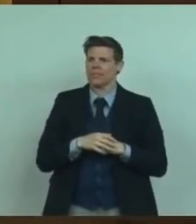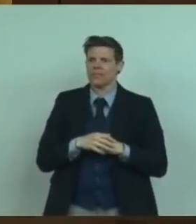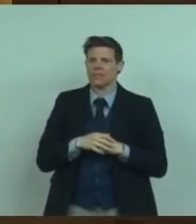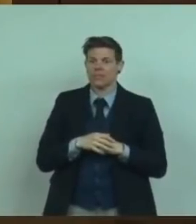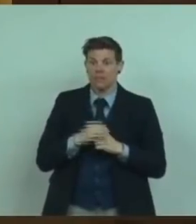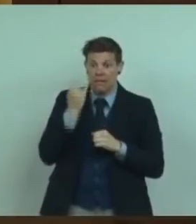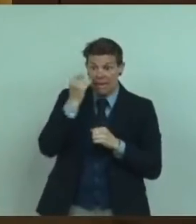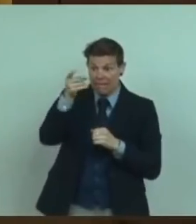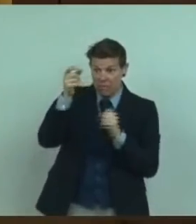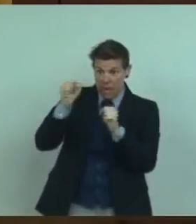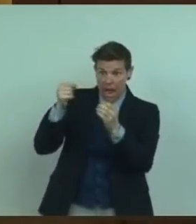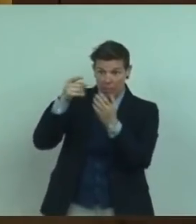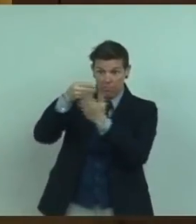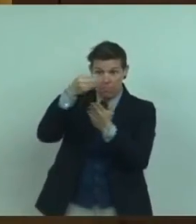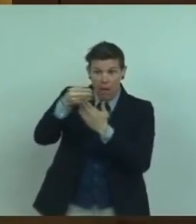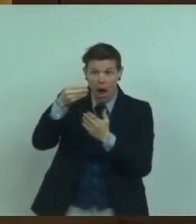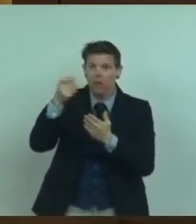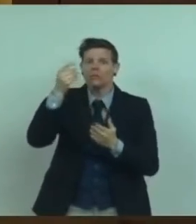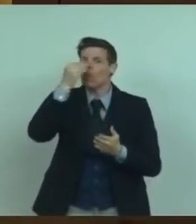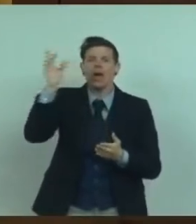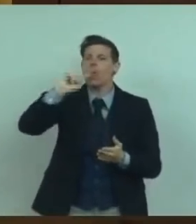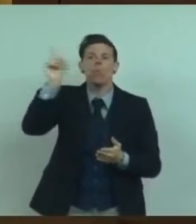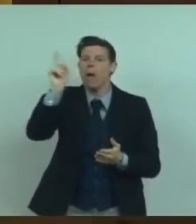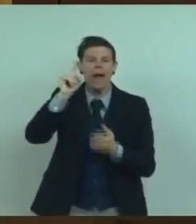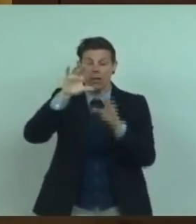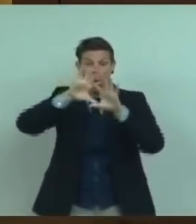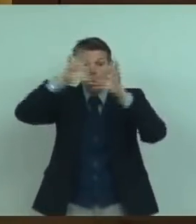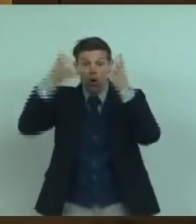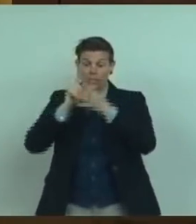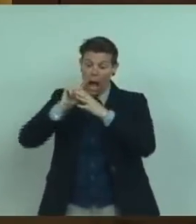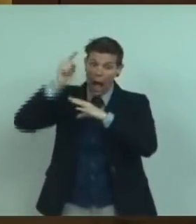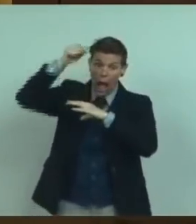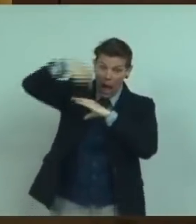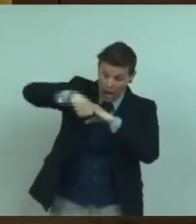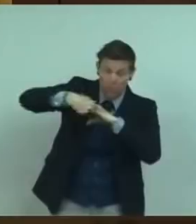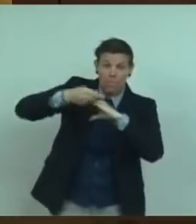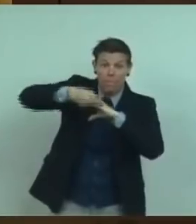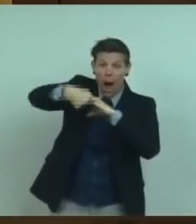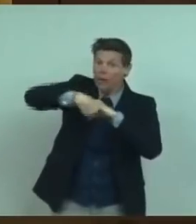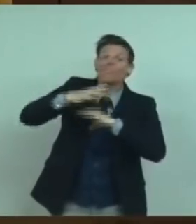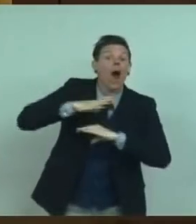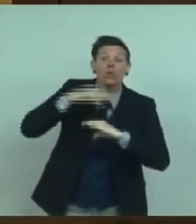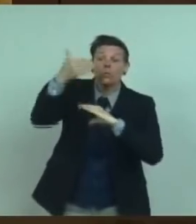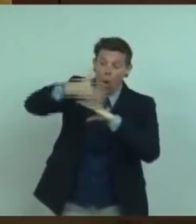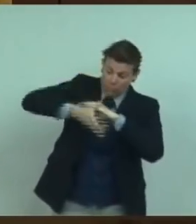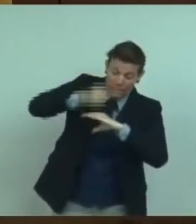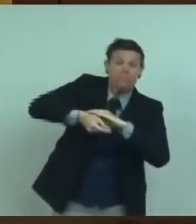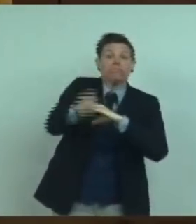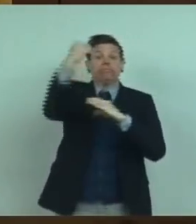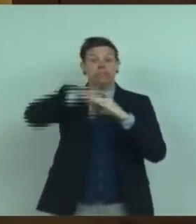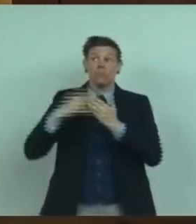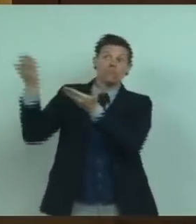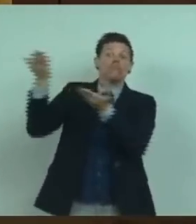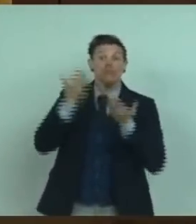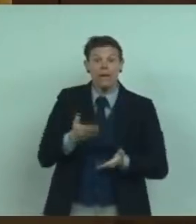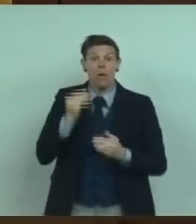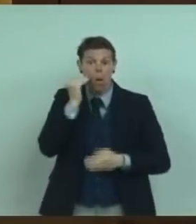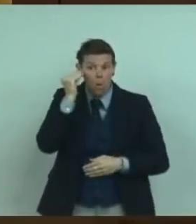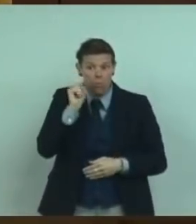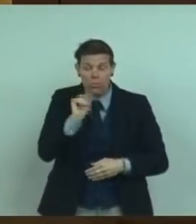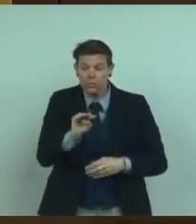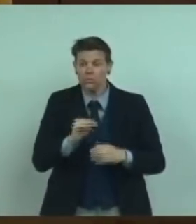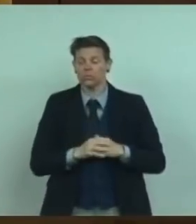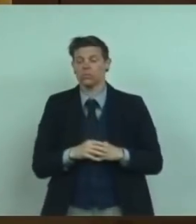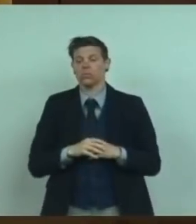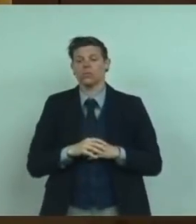but I need everyone's help. And if you don't help mitigate the spread, we will be left like so